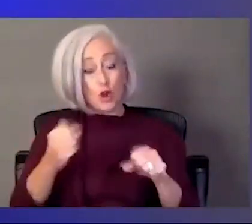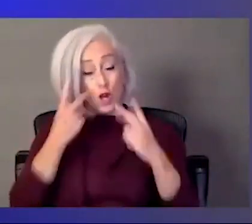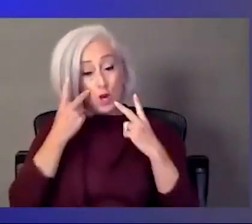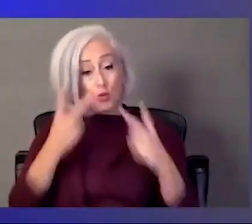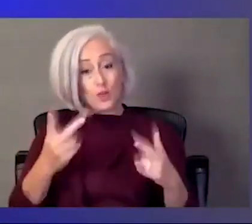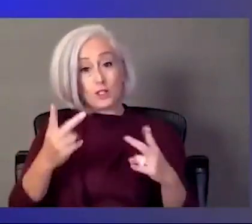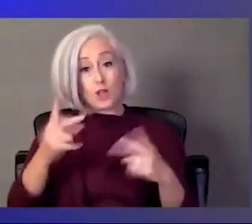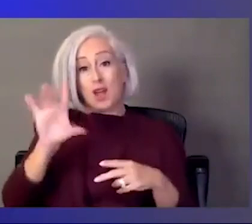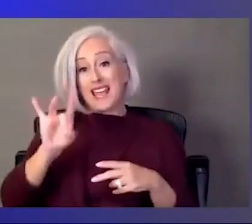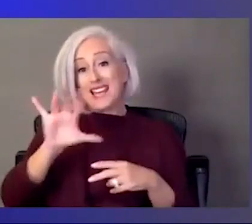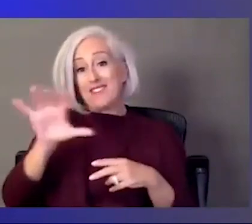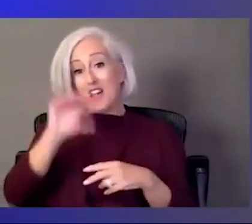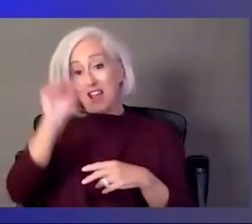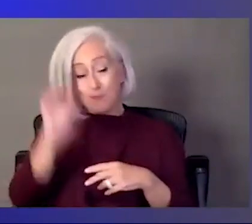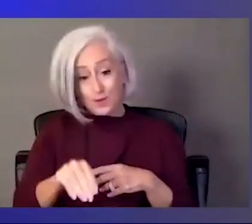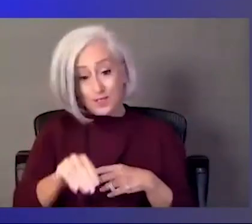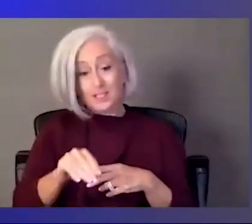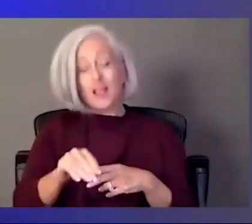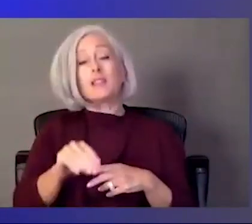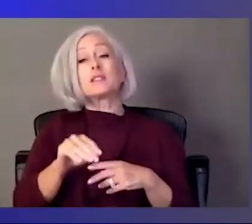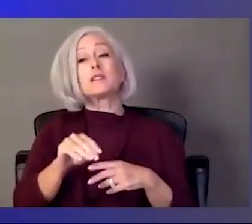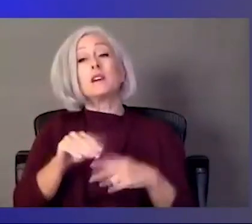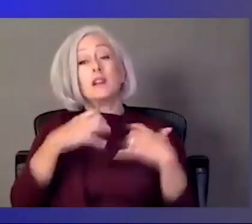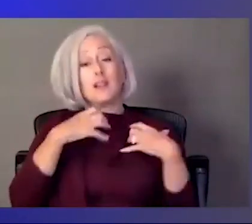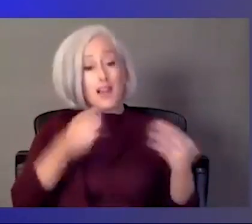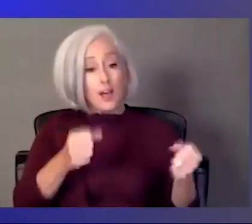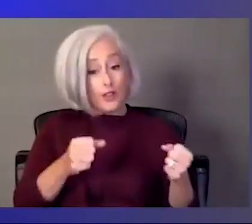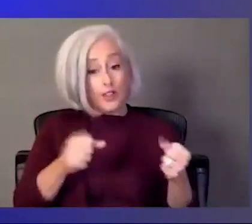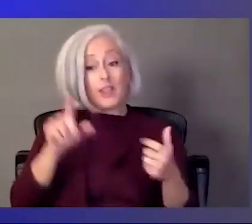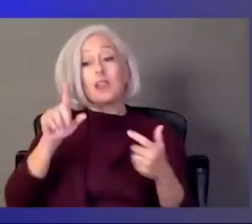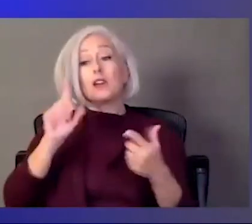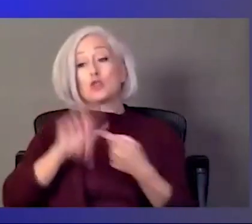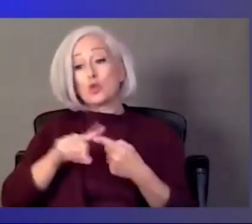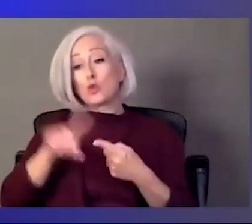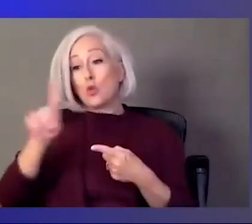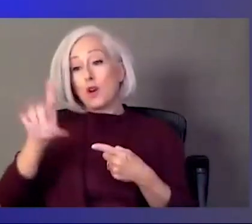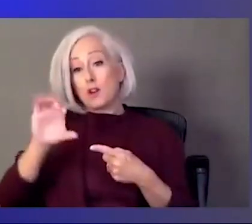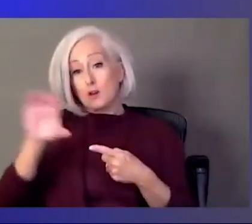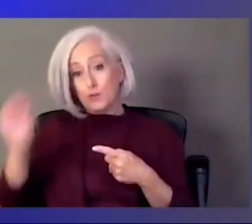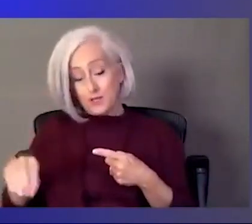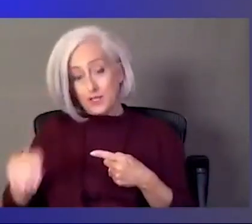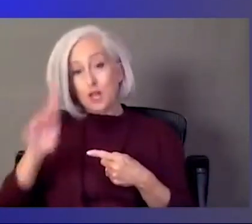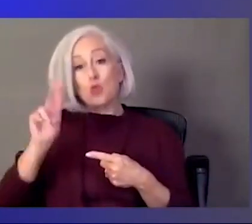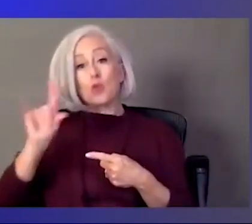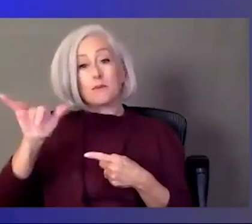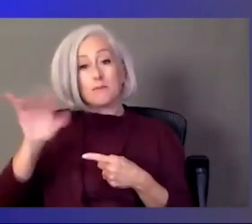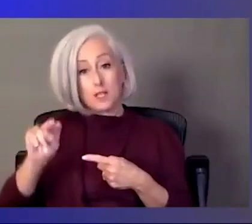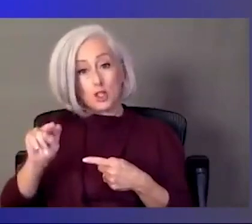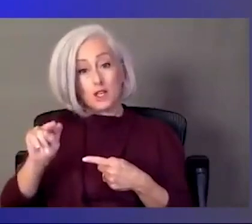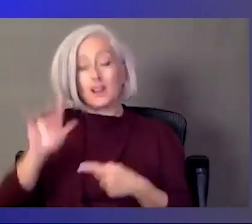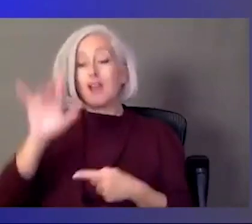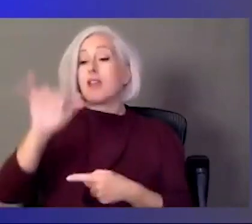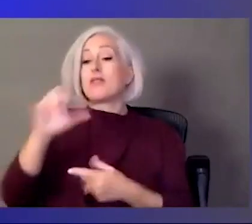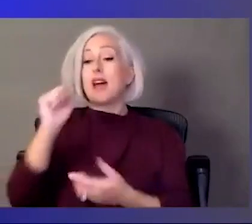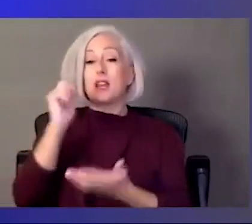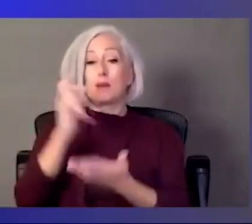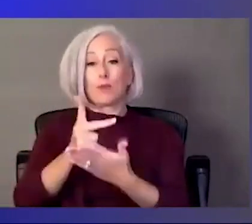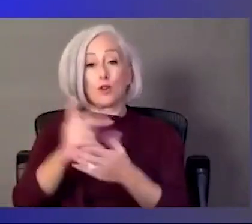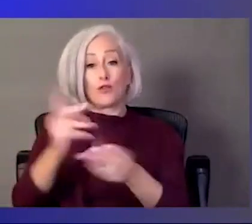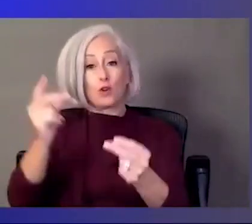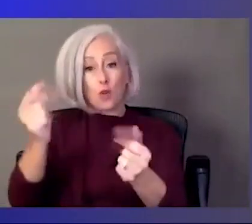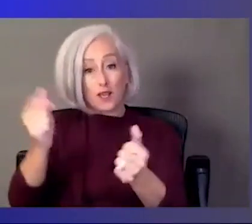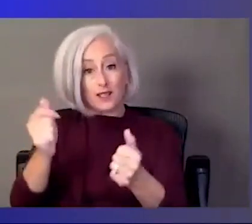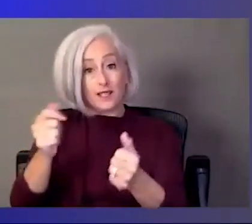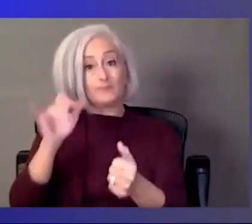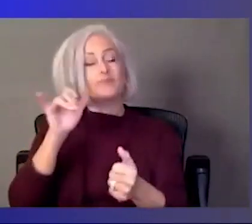of 50%. And it became quickly approved by the Food and Drug Administration, as we were mentioning earlier. That was a very fast track,